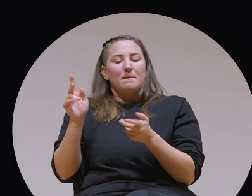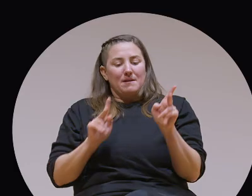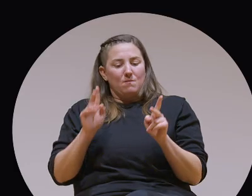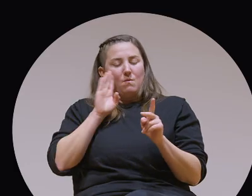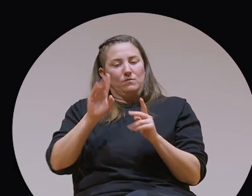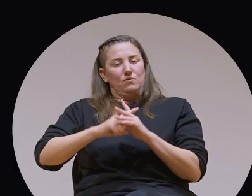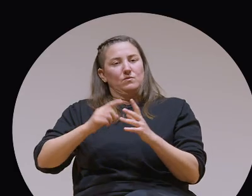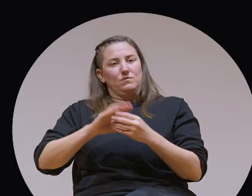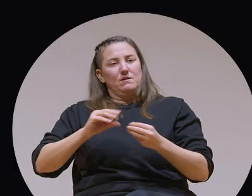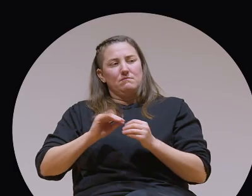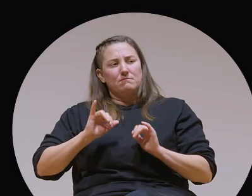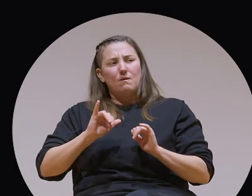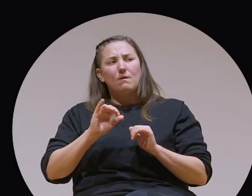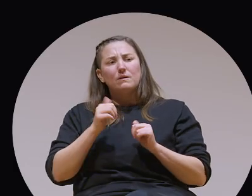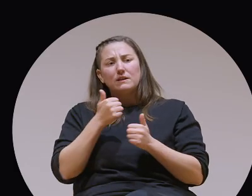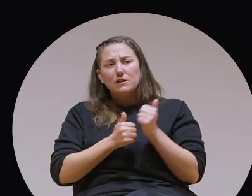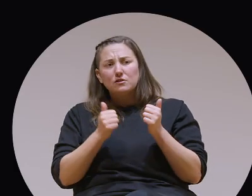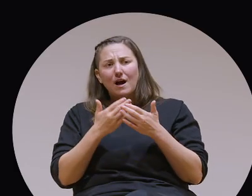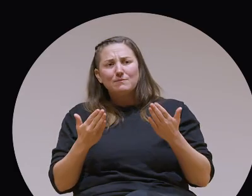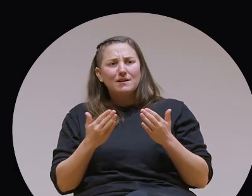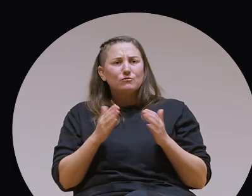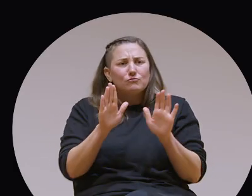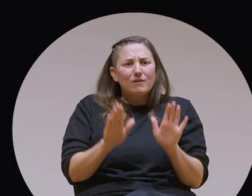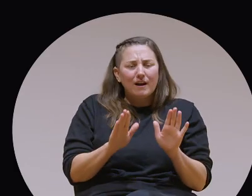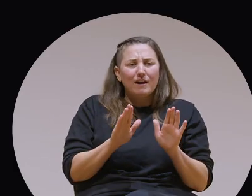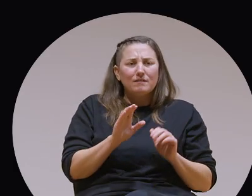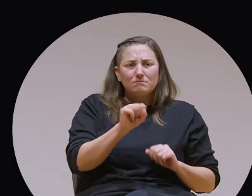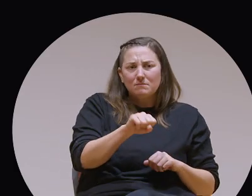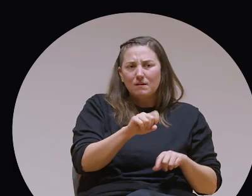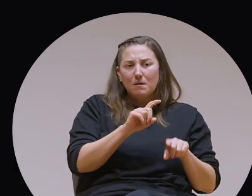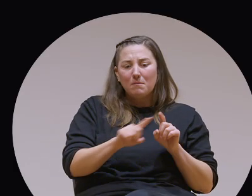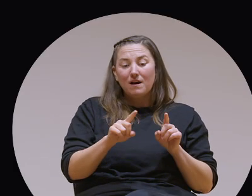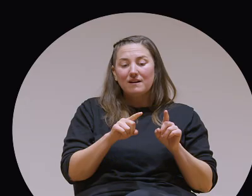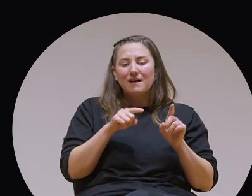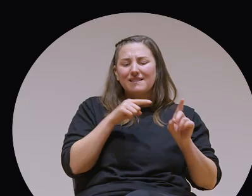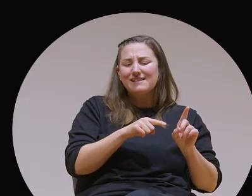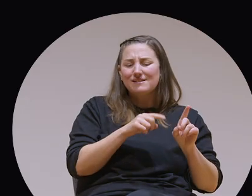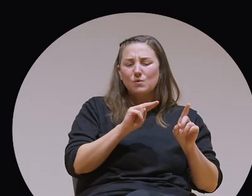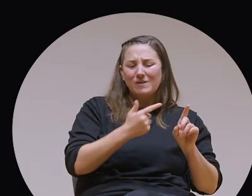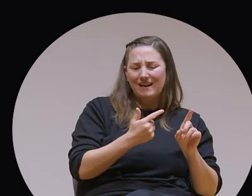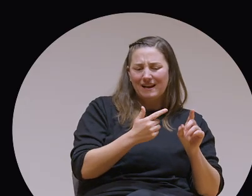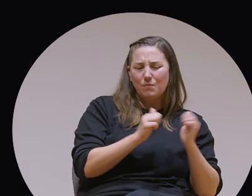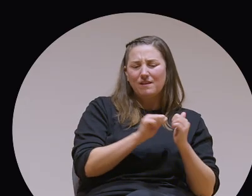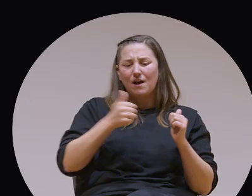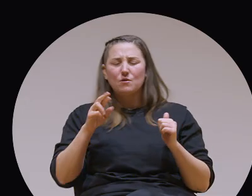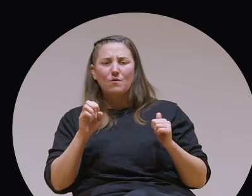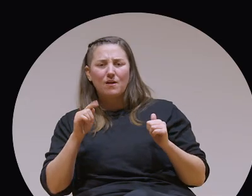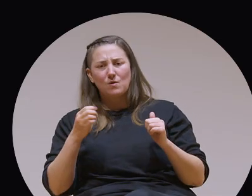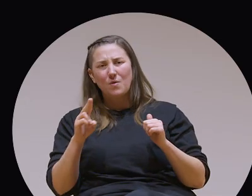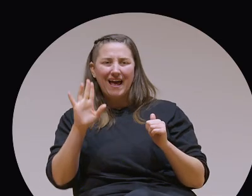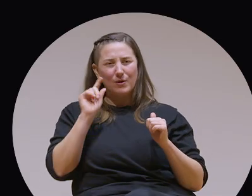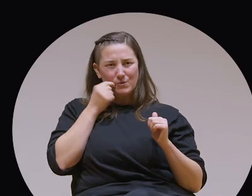people would say, gosh, these objects are so great. If you put this object from New Guinea in front of a Mark Rothko, then it looks so